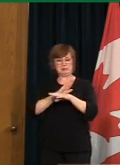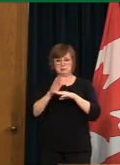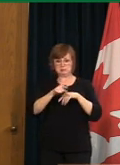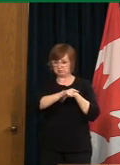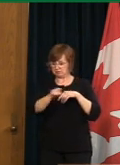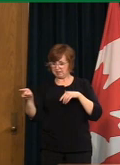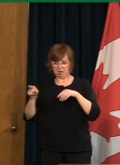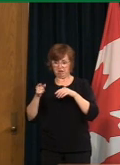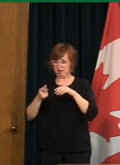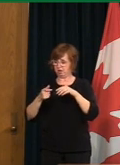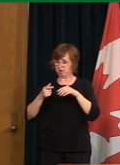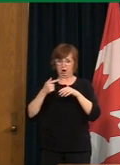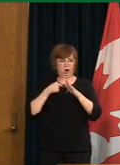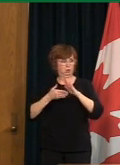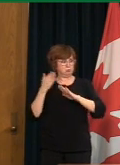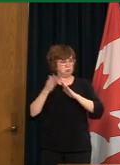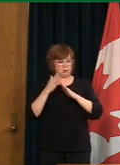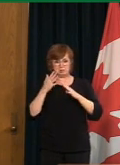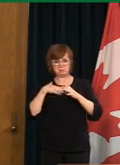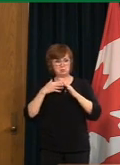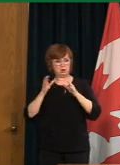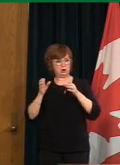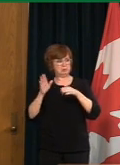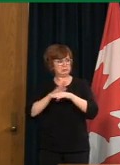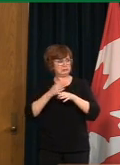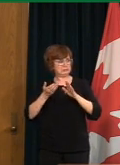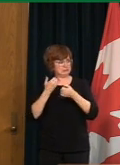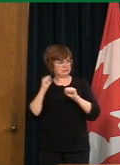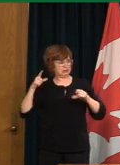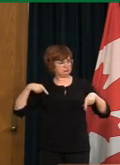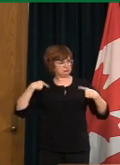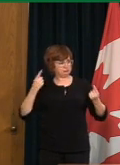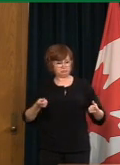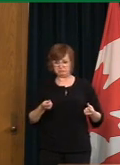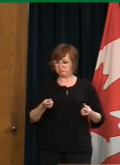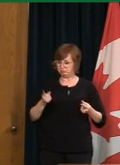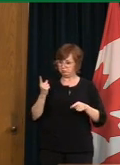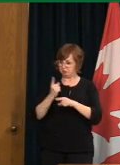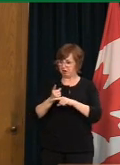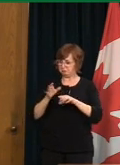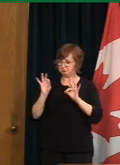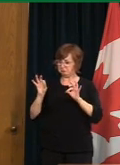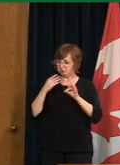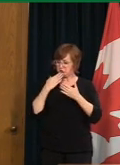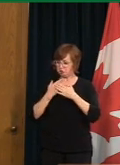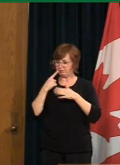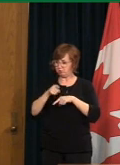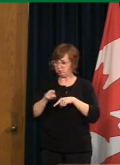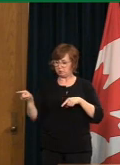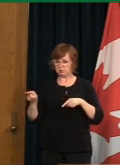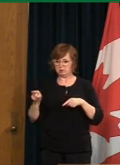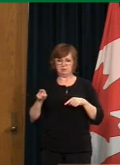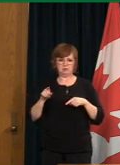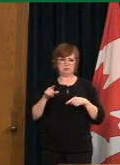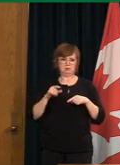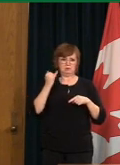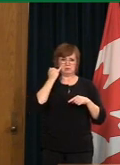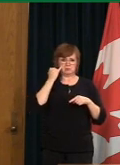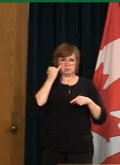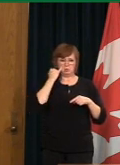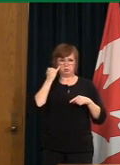unfair, and it would have a huge negative impact to close down all of those businesses and put thousands of Saskatchewan people out of